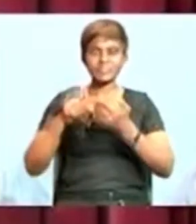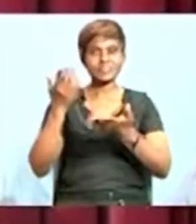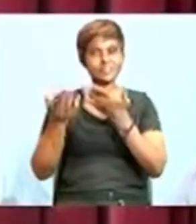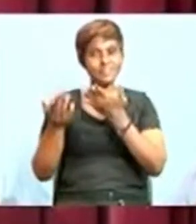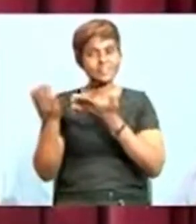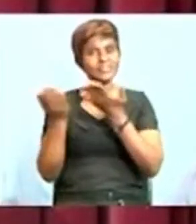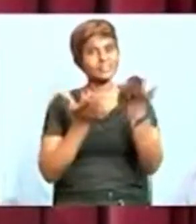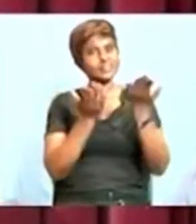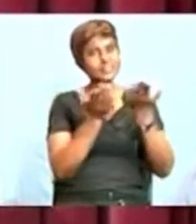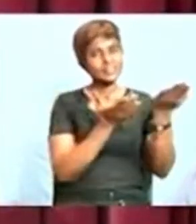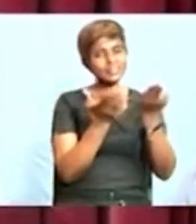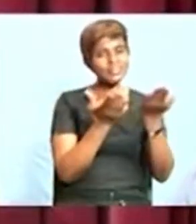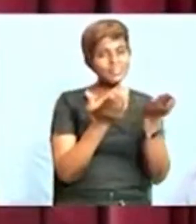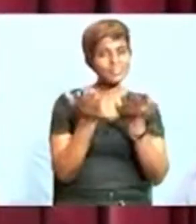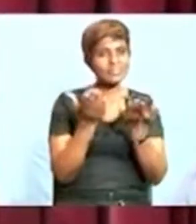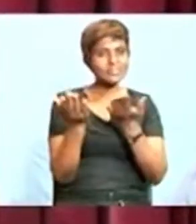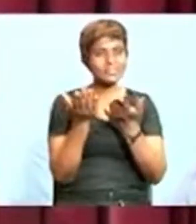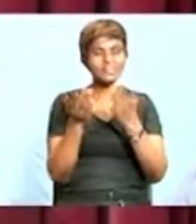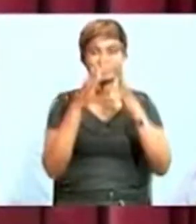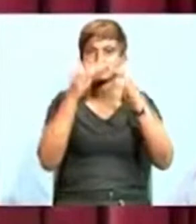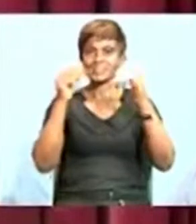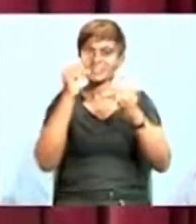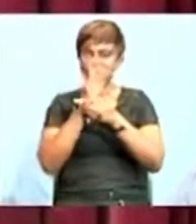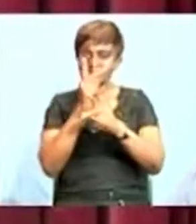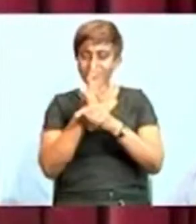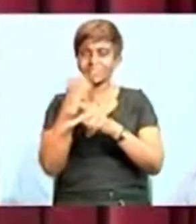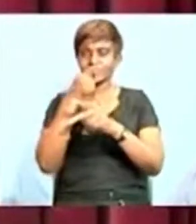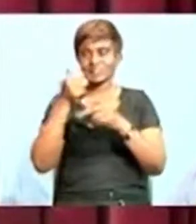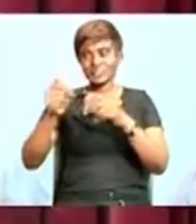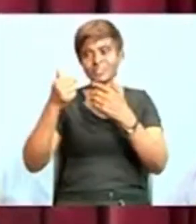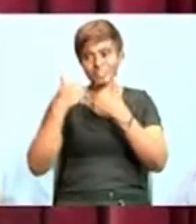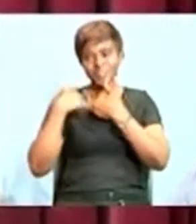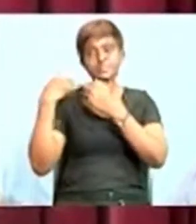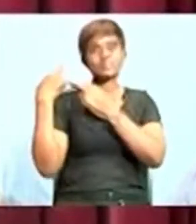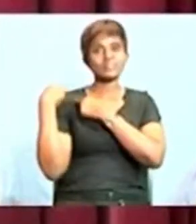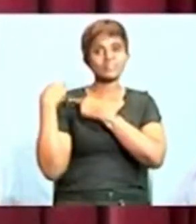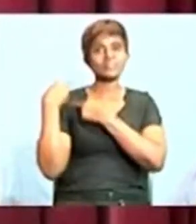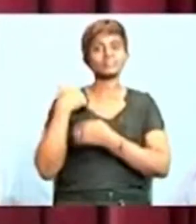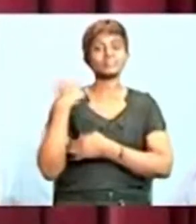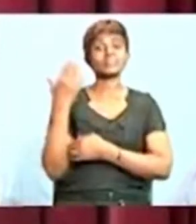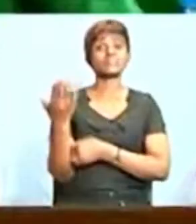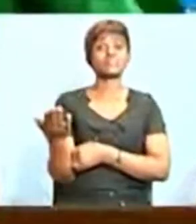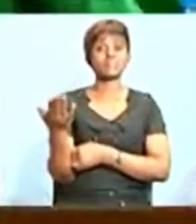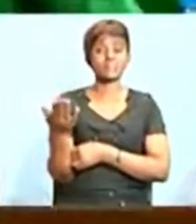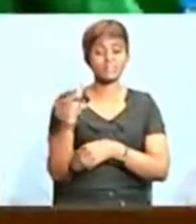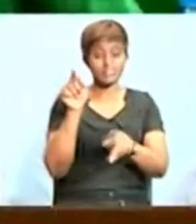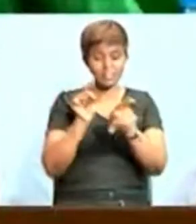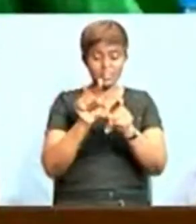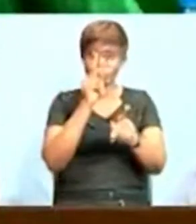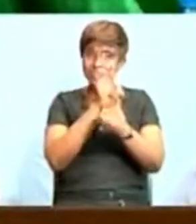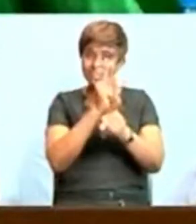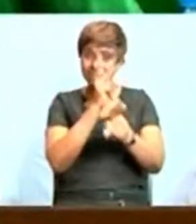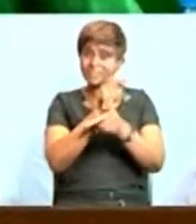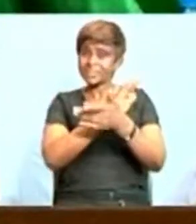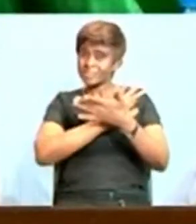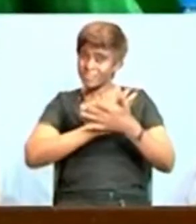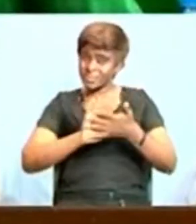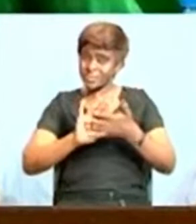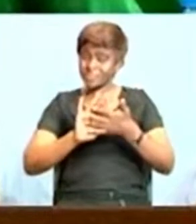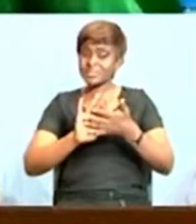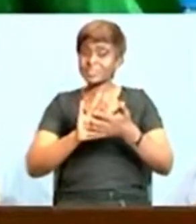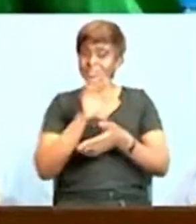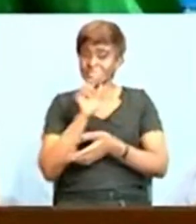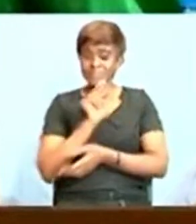services or housekeeping that are discharged with the responsibility to maintain cleanliness. I think